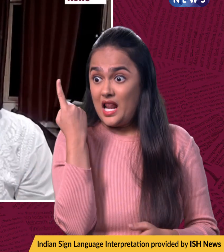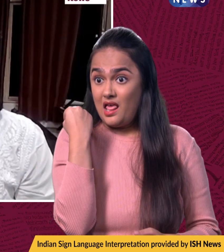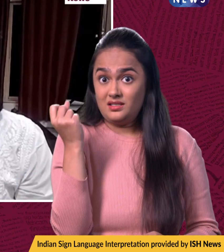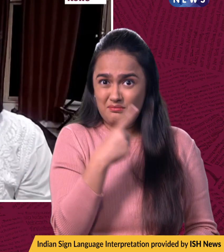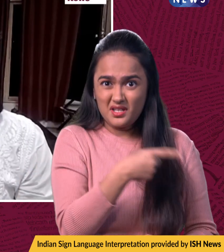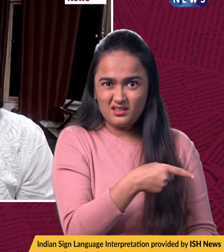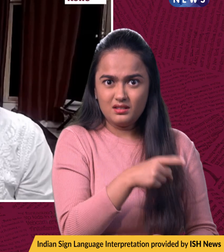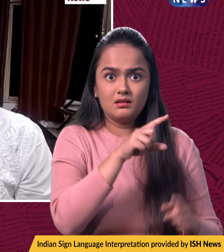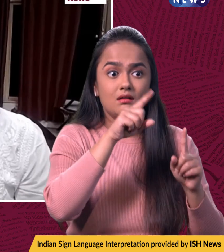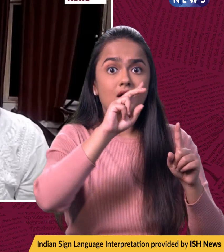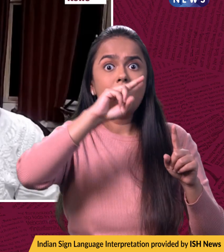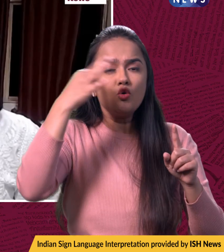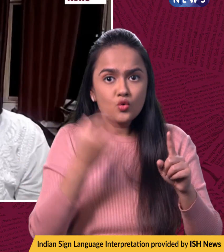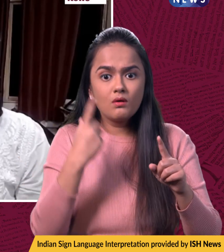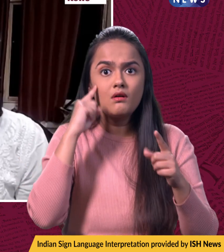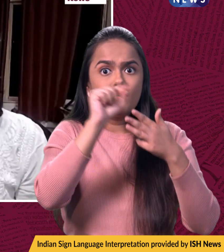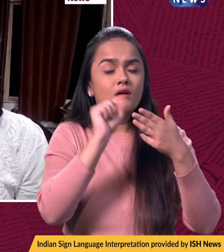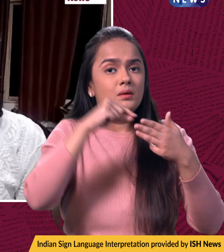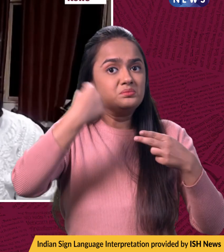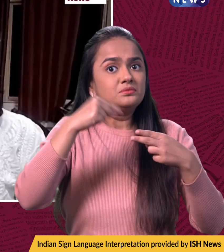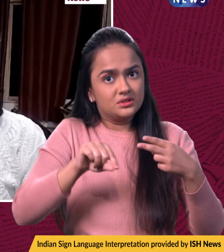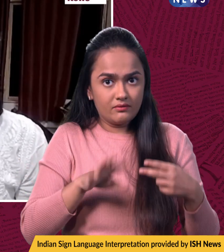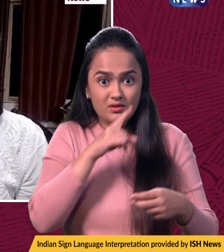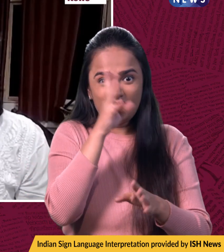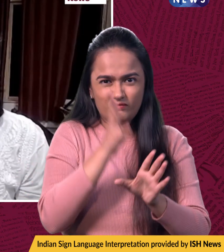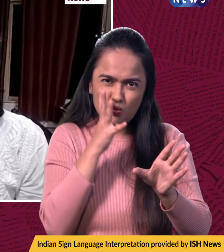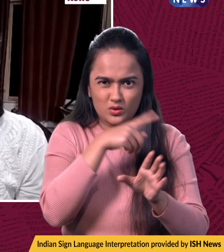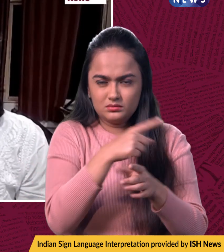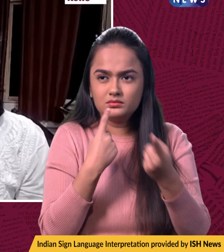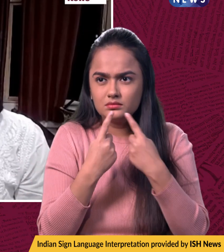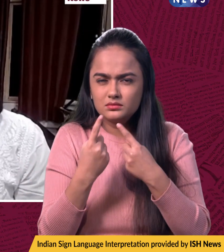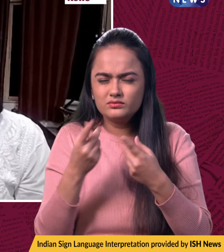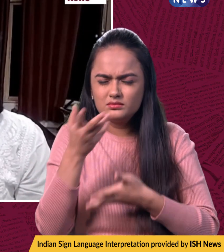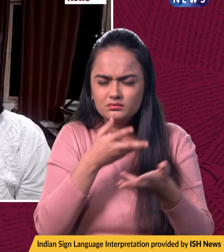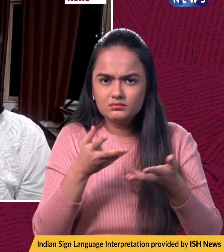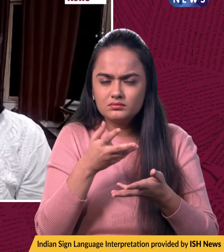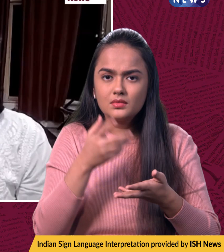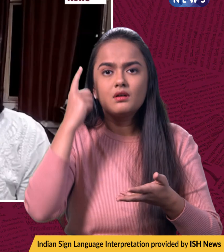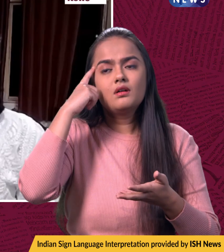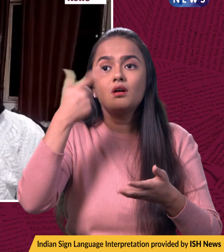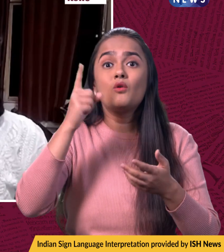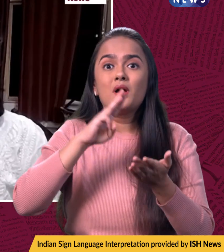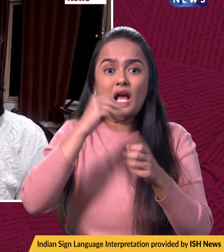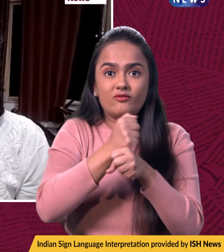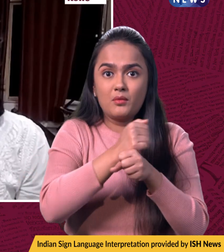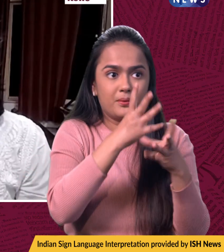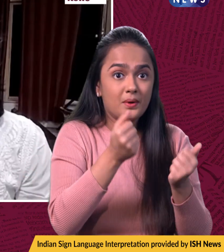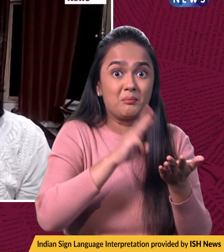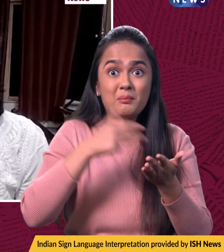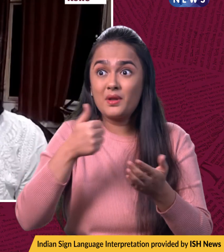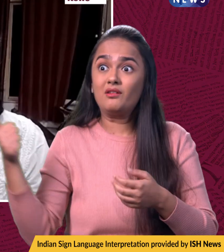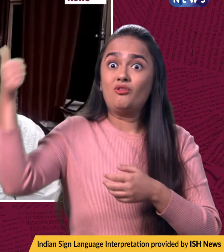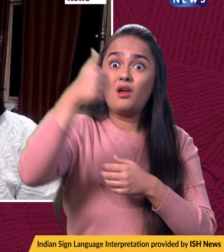convicted last month on two other charges and given a 4-year prison sentence, which was then halved by the head of the